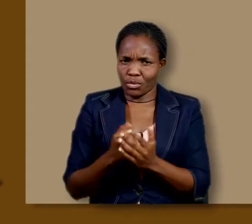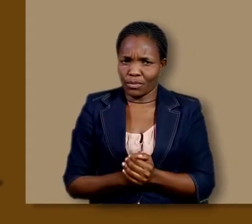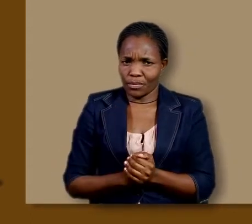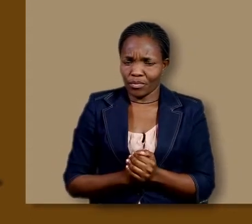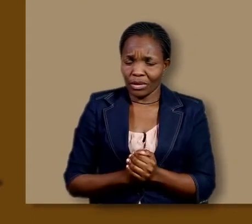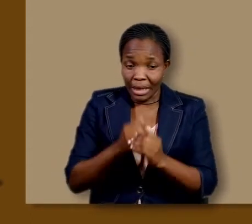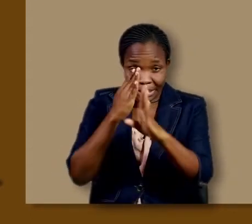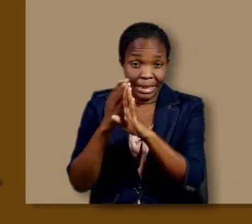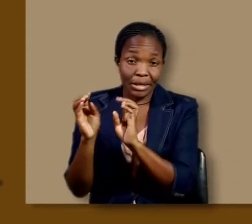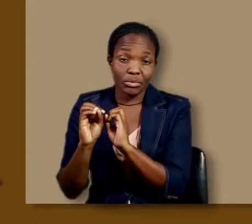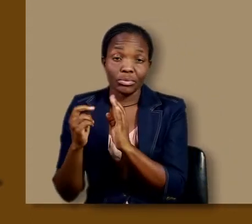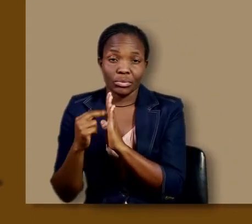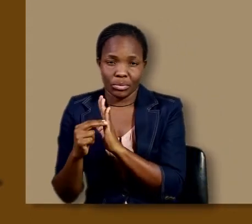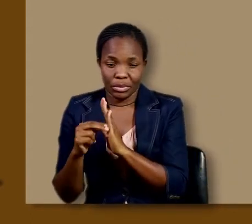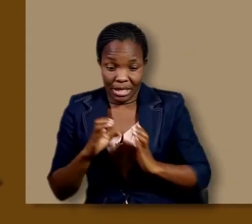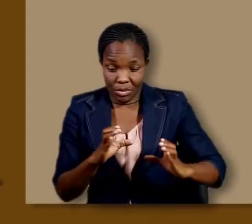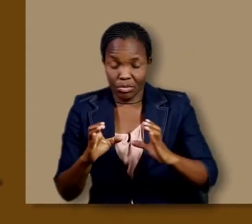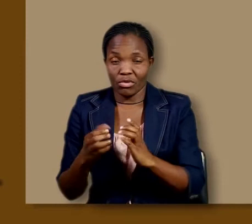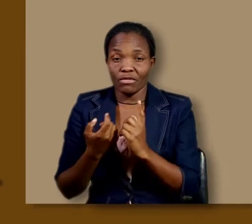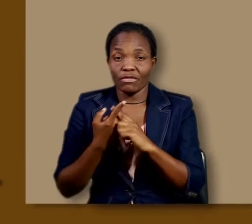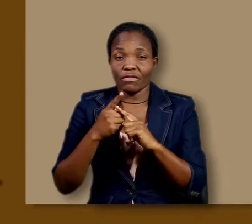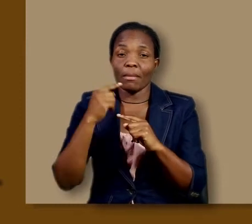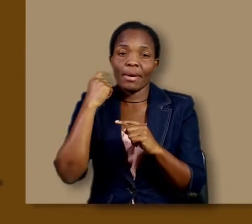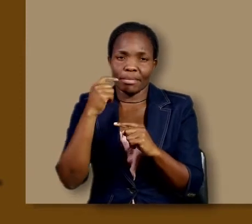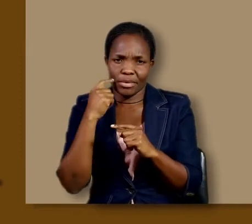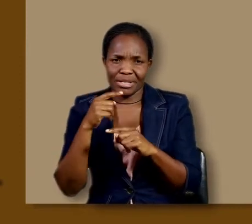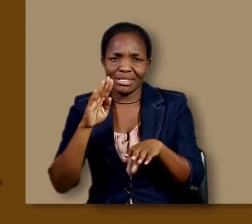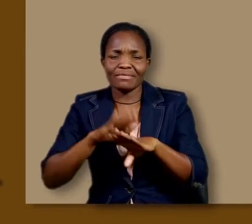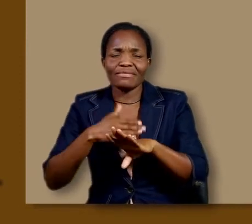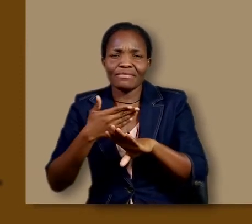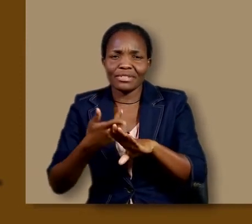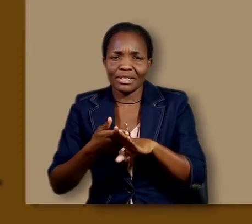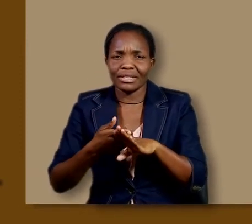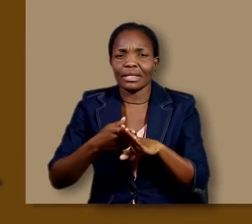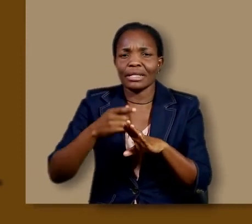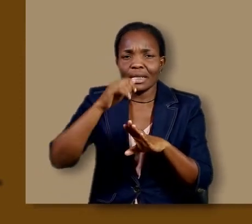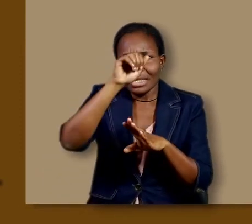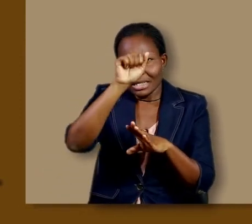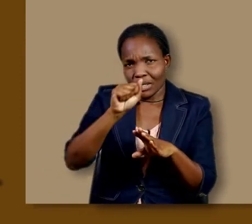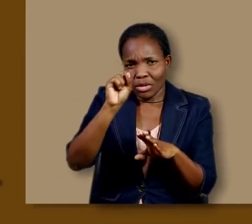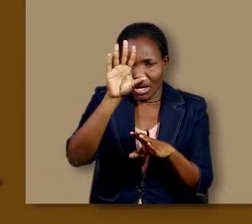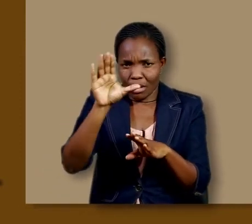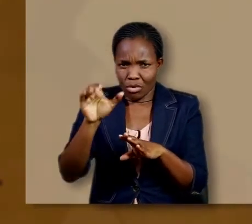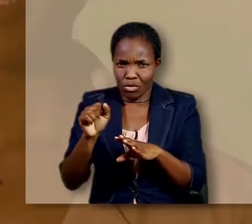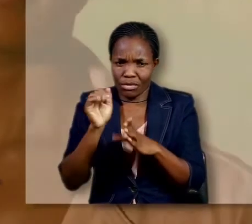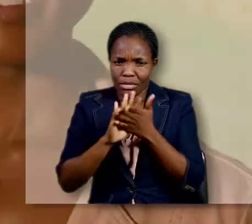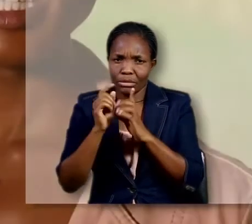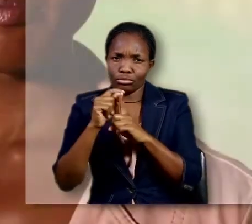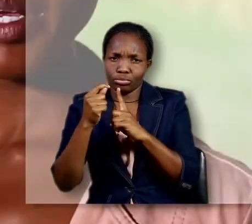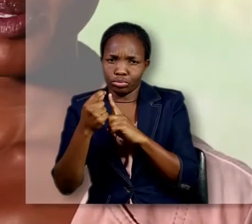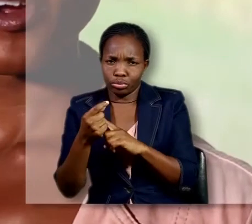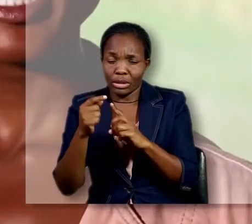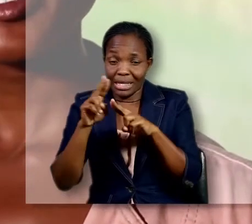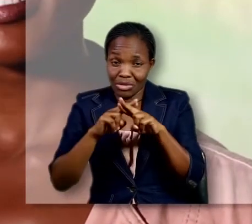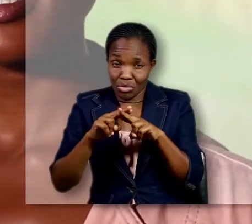Southern Africa, where traditional tribal systems and laws were used as a foundation on which to build colonial power.